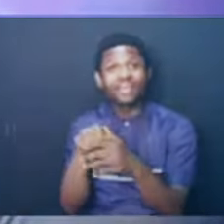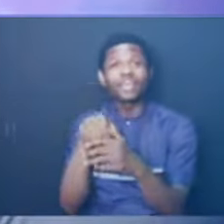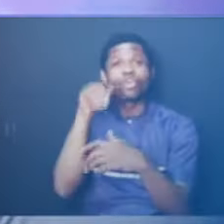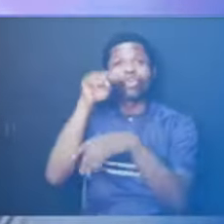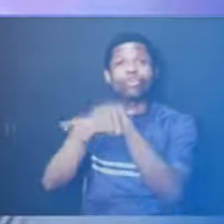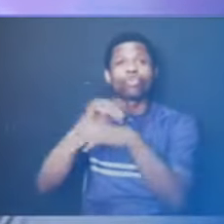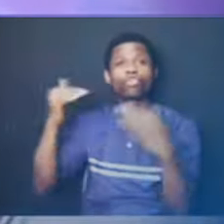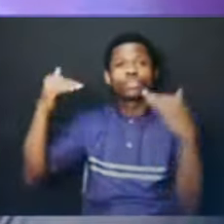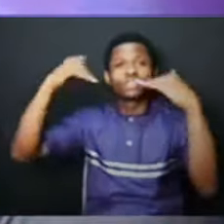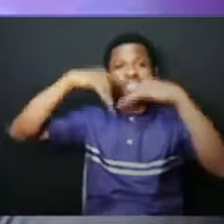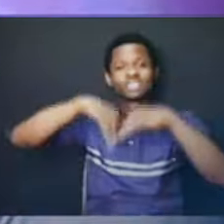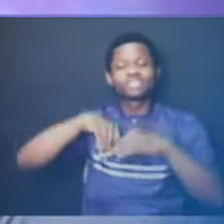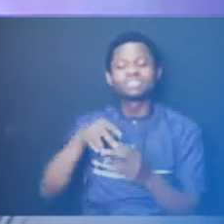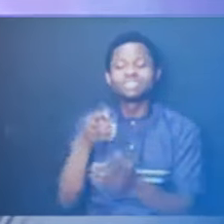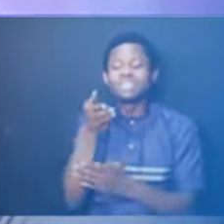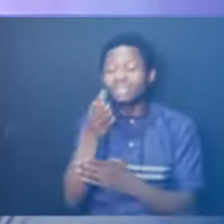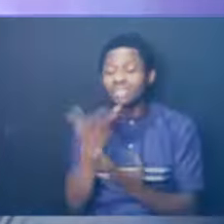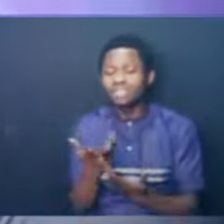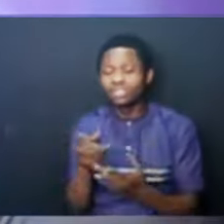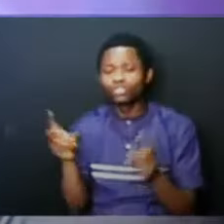went down to the desert of